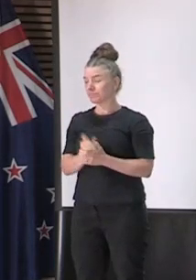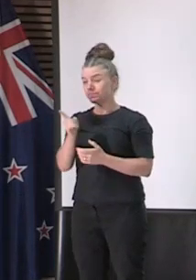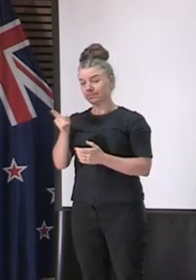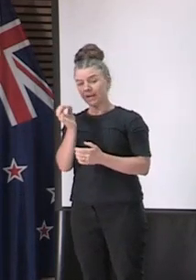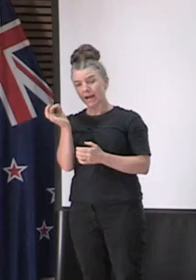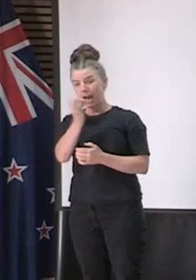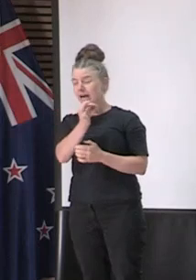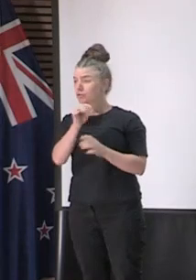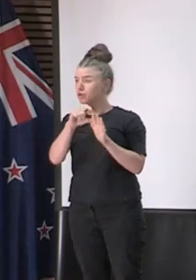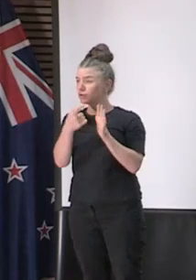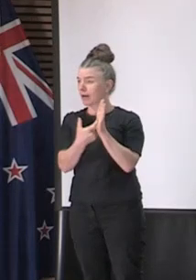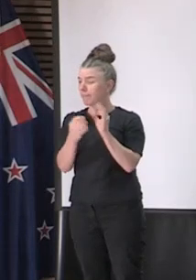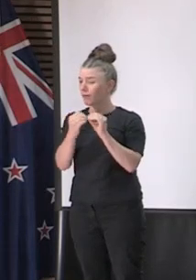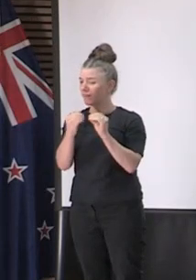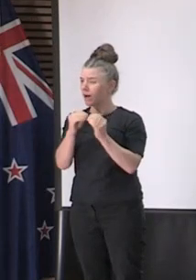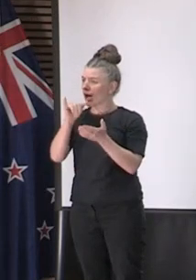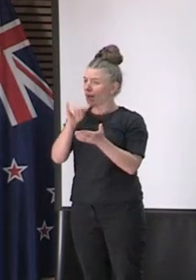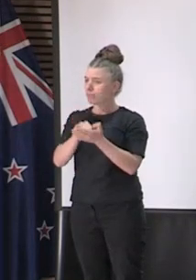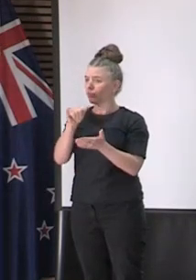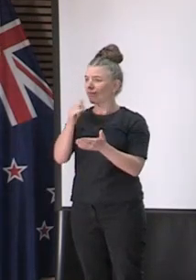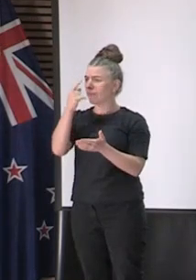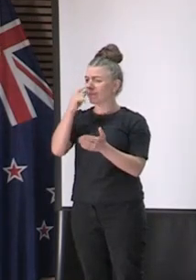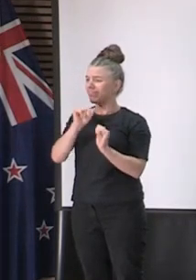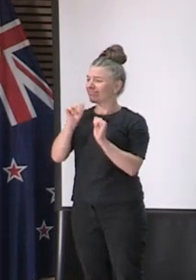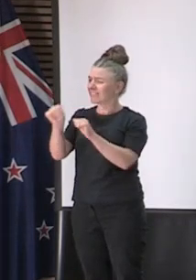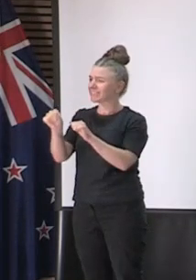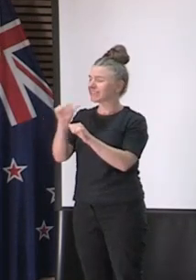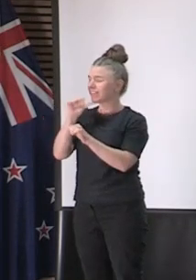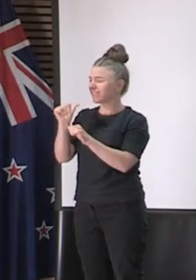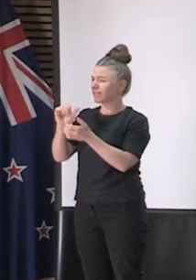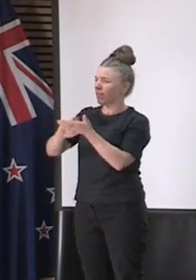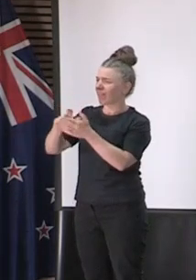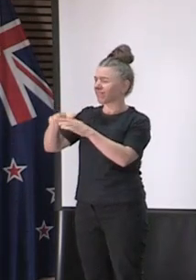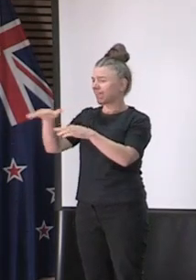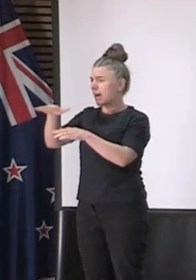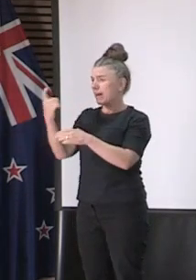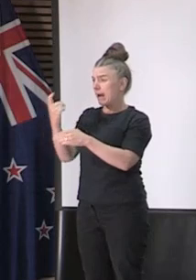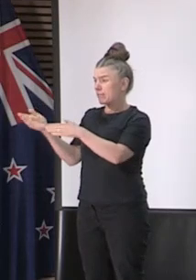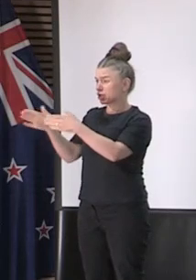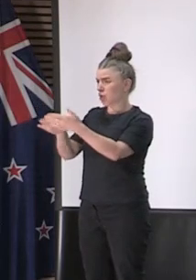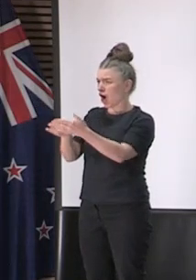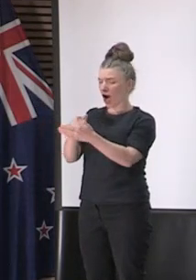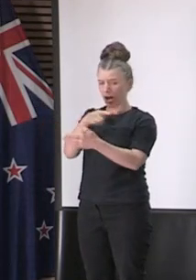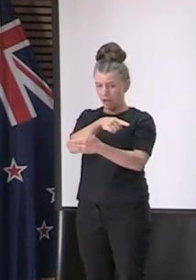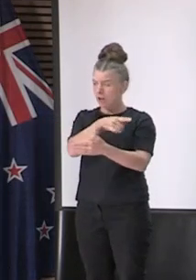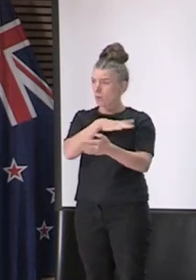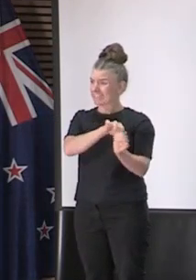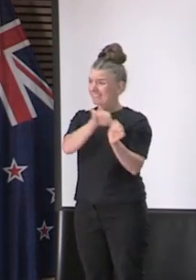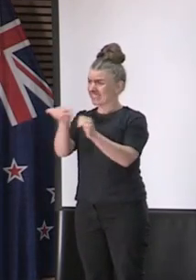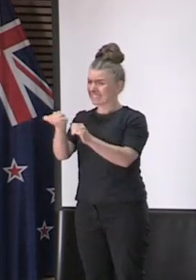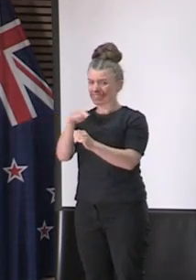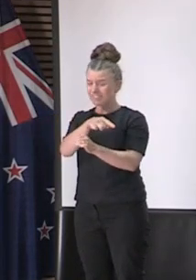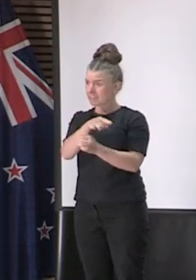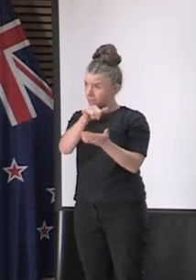approved? Now, I'm sorry, I haven't got that information with me, but I will. We'll provide that on our website later on, or we can get it to you